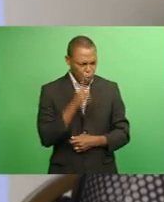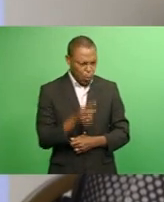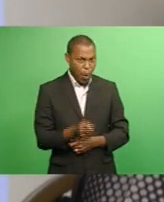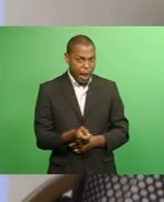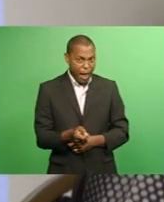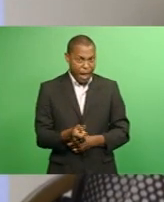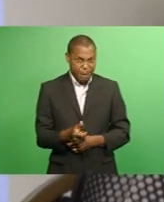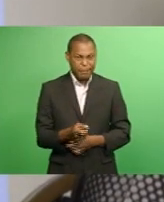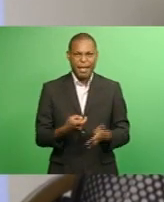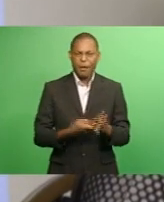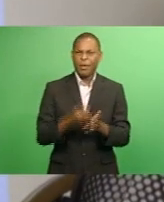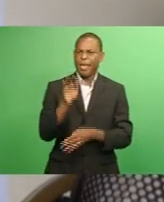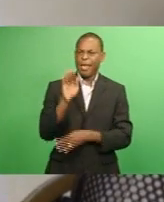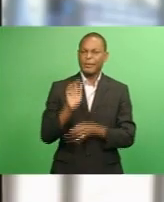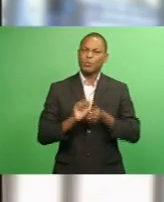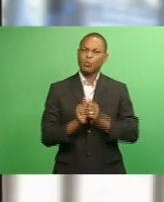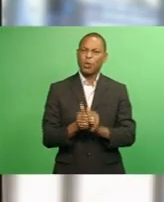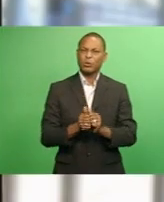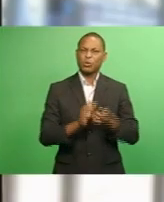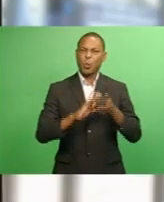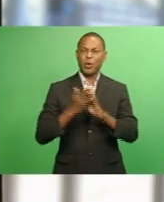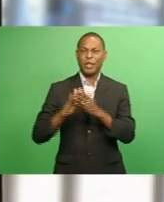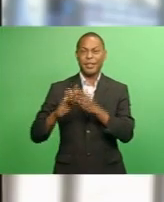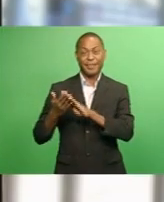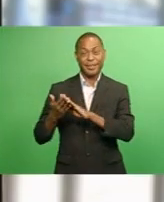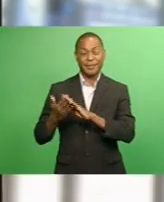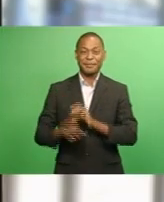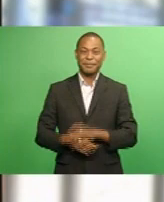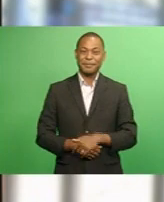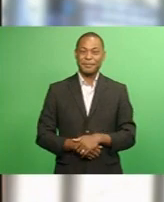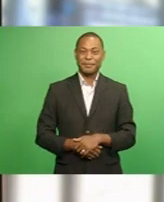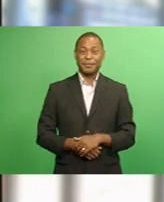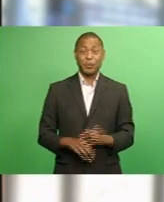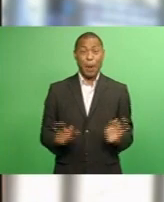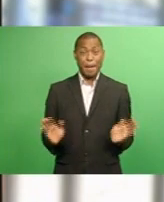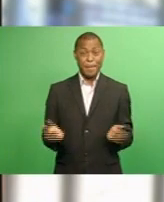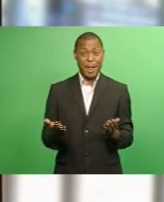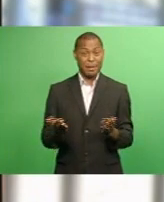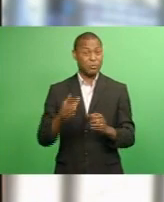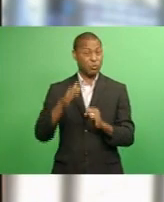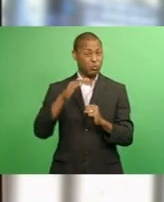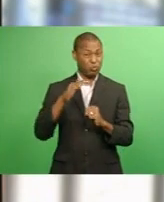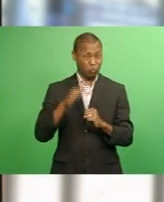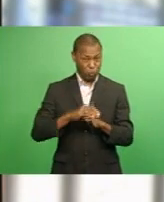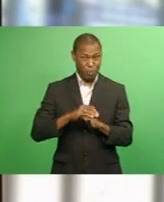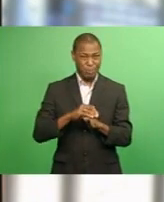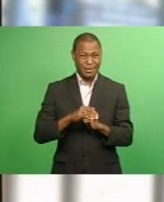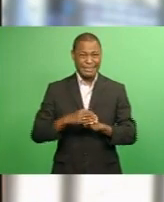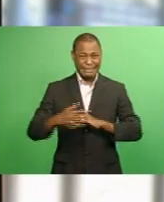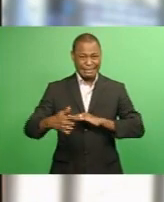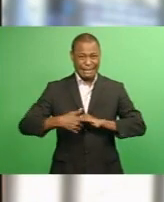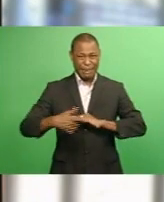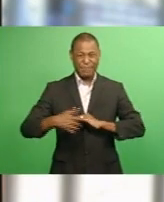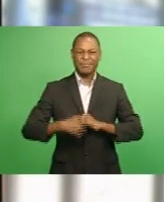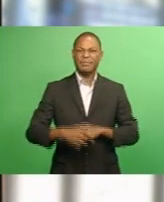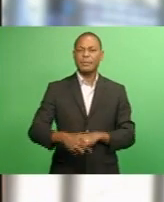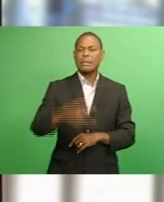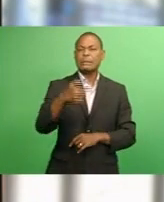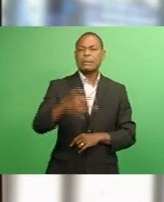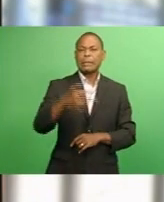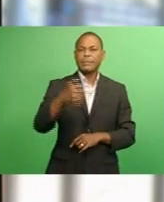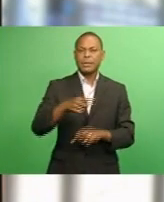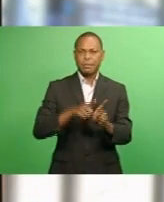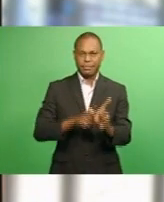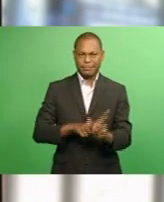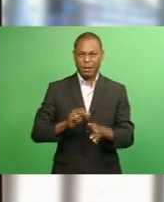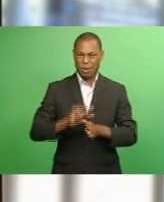RKS sports community. Playing in the Premier League has been the ultimate goal of 17-year-old Reinald Chand, but